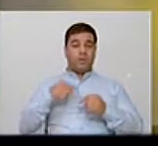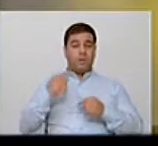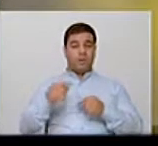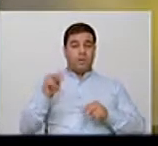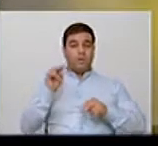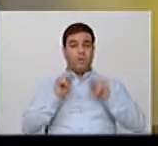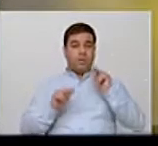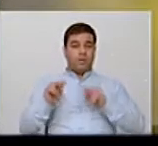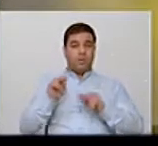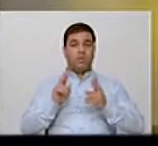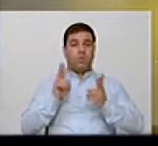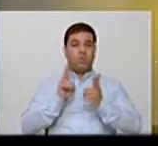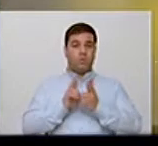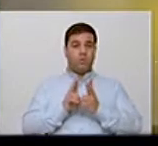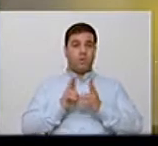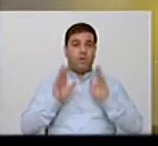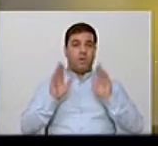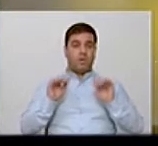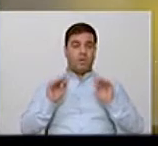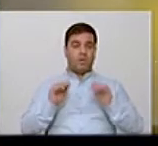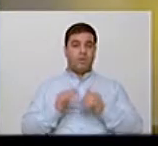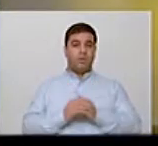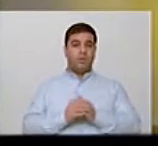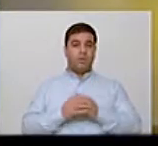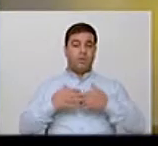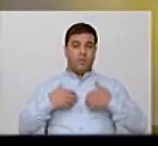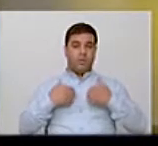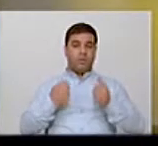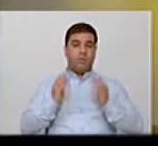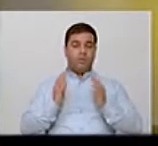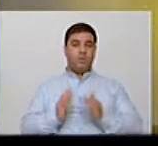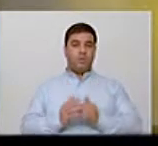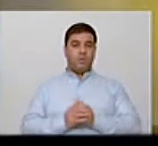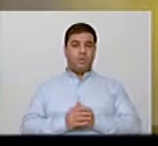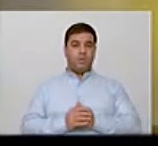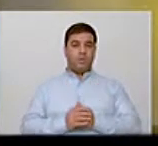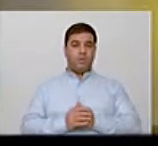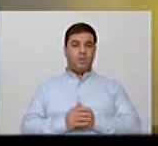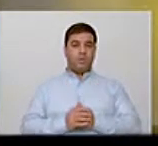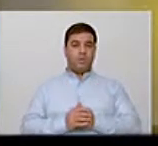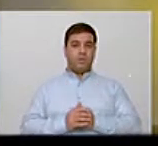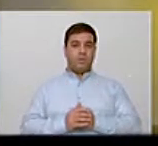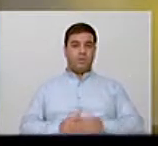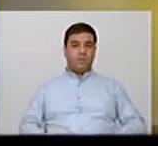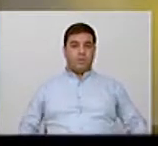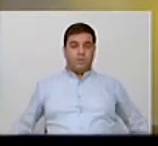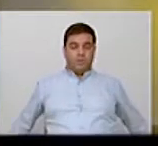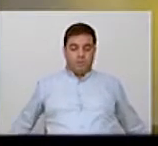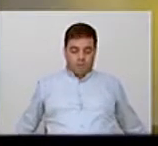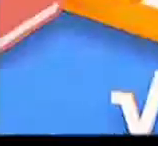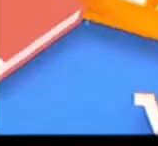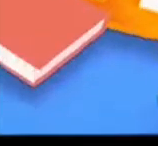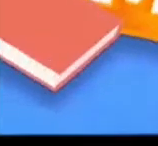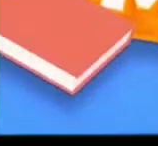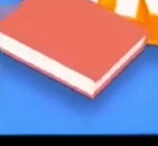Keyingi darslarimizda uchrashguncha xayr. Salomat bo'ling.